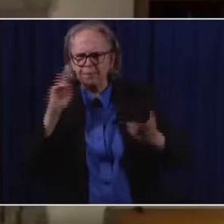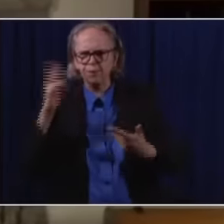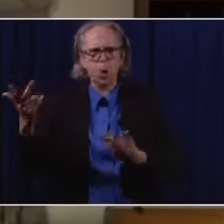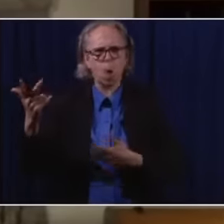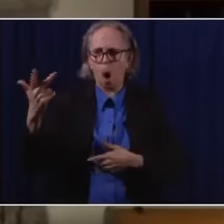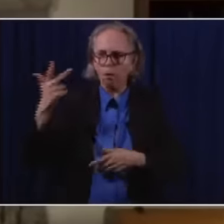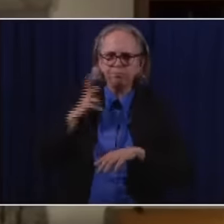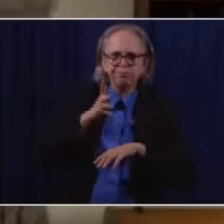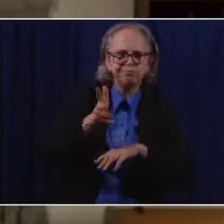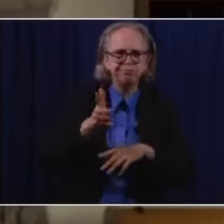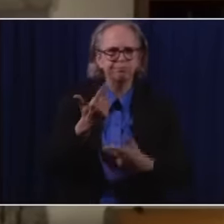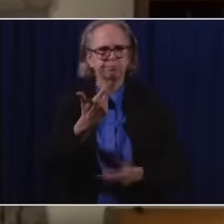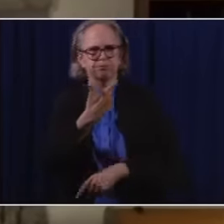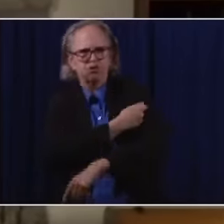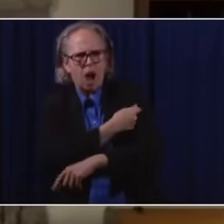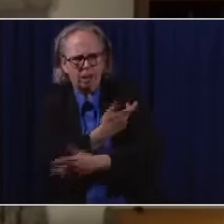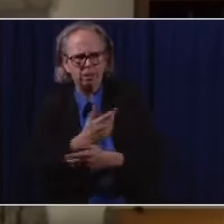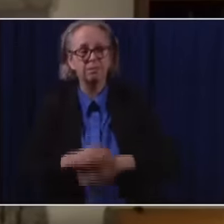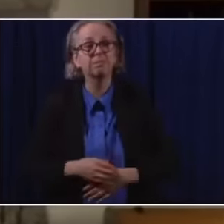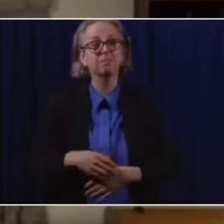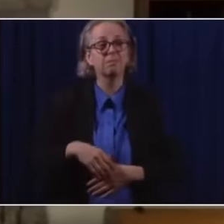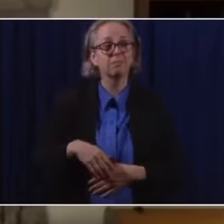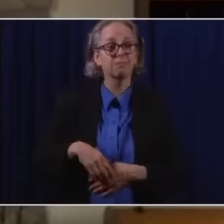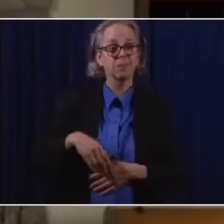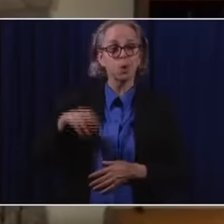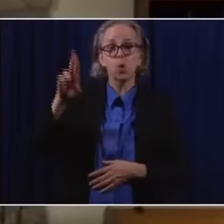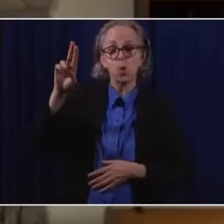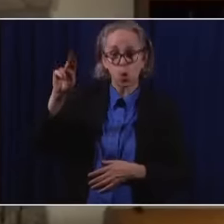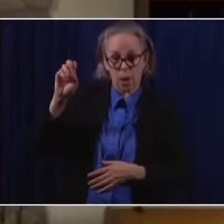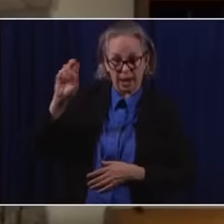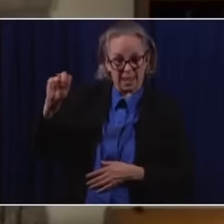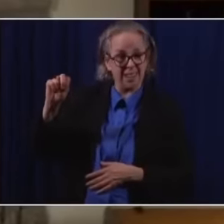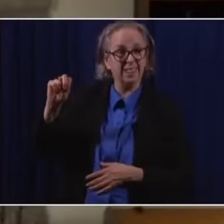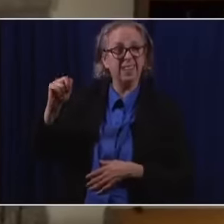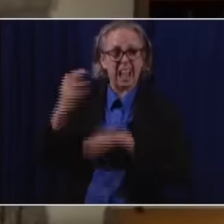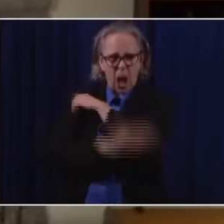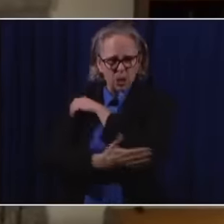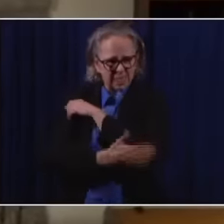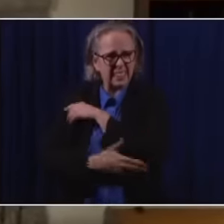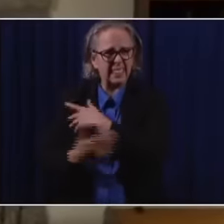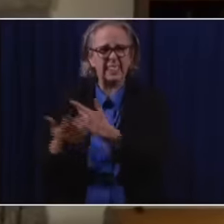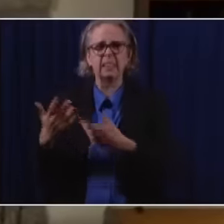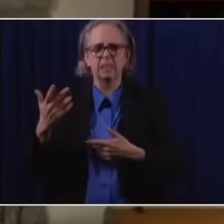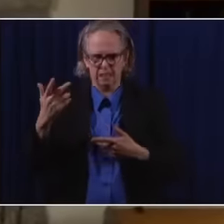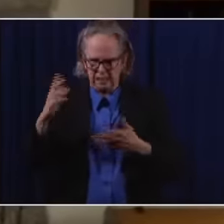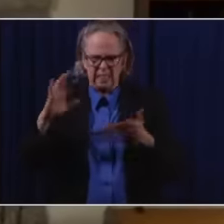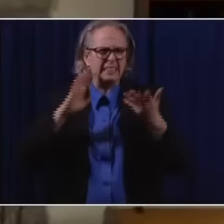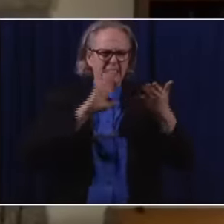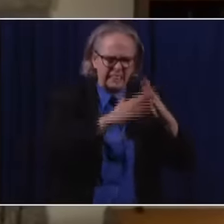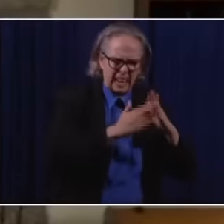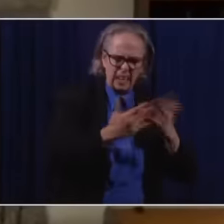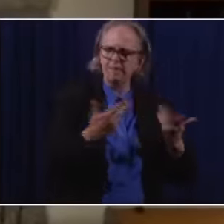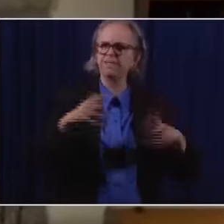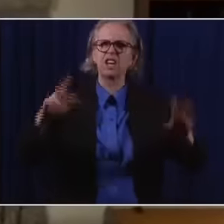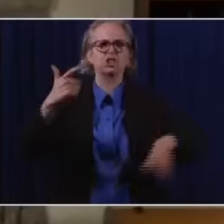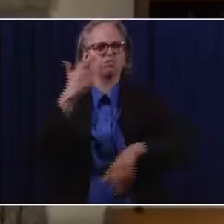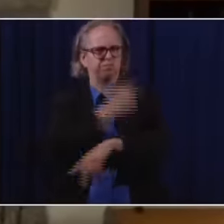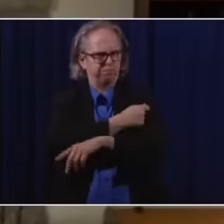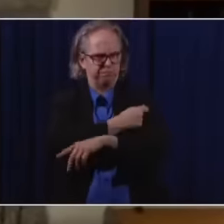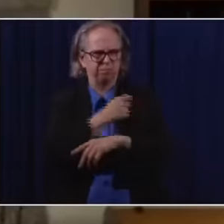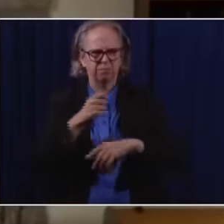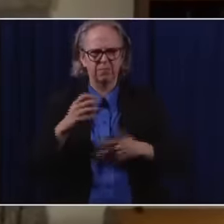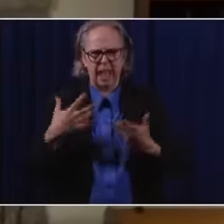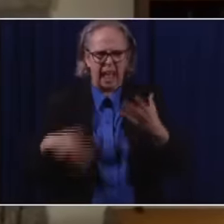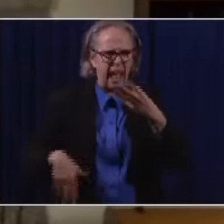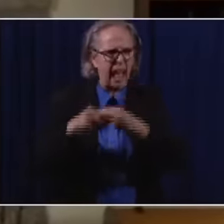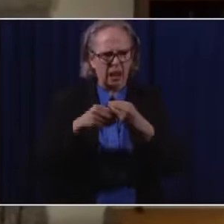typical city and county employee vaccination event with a drive-through clinic vaccinating more than 350 people in a day's time.